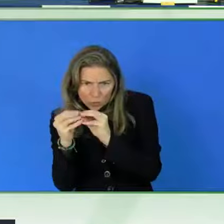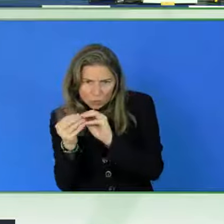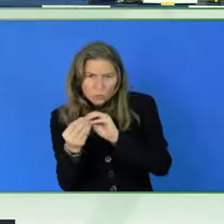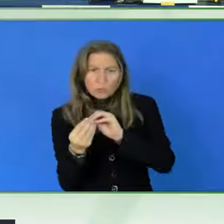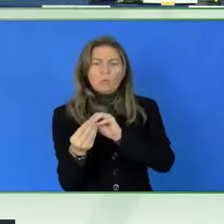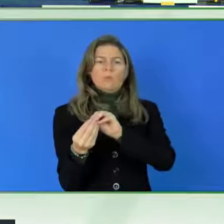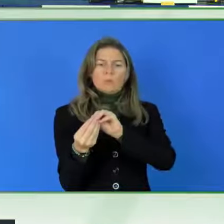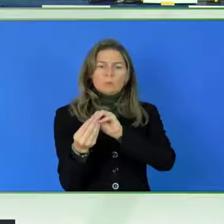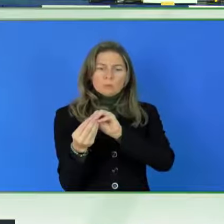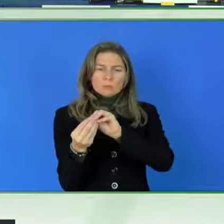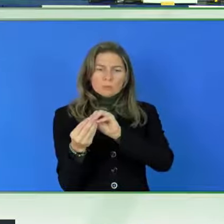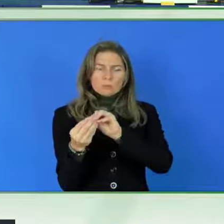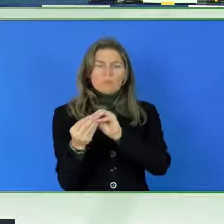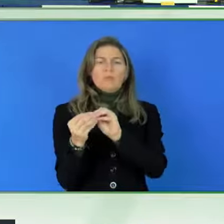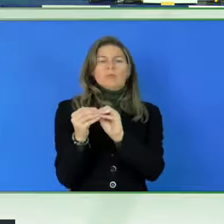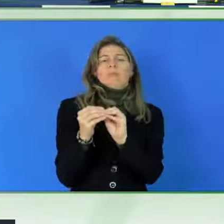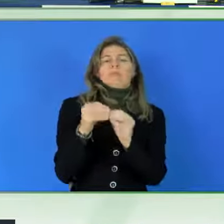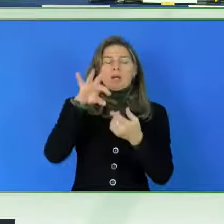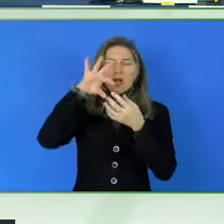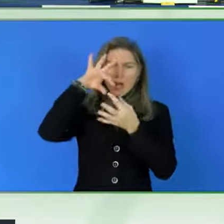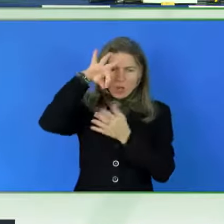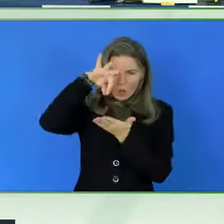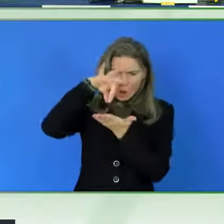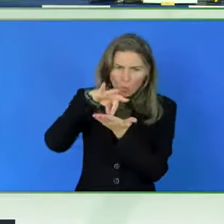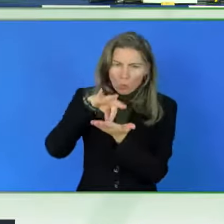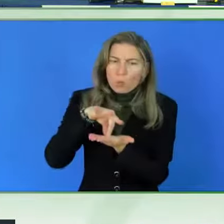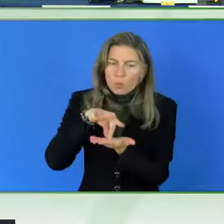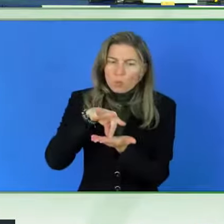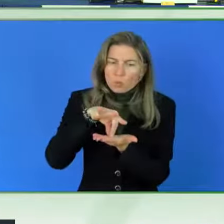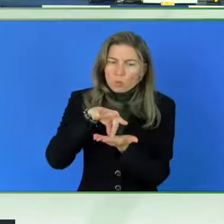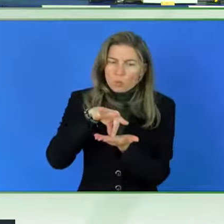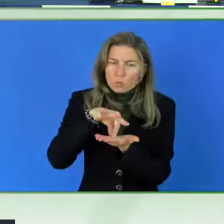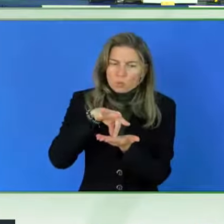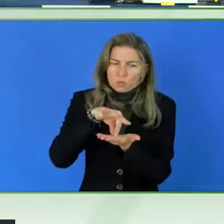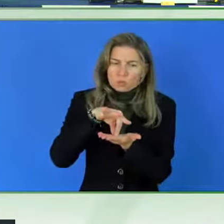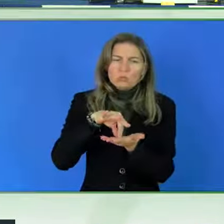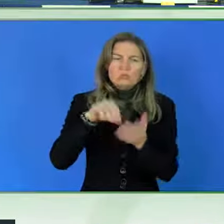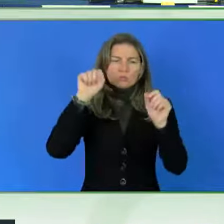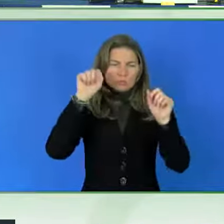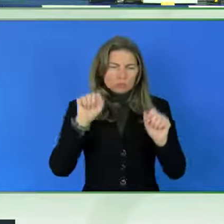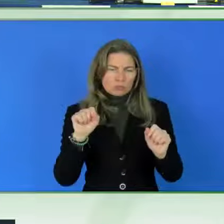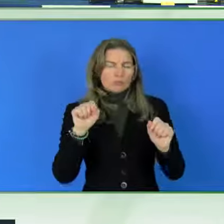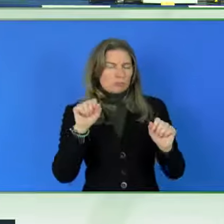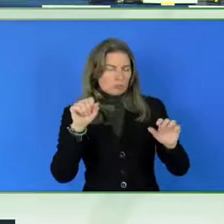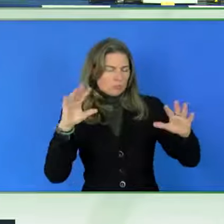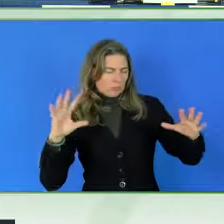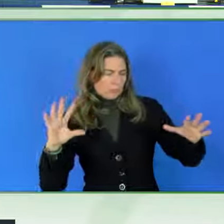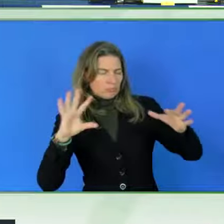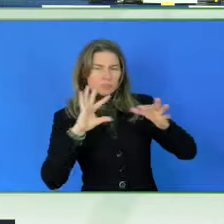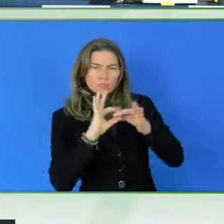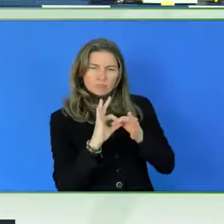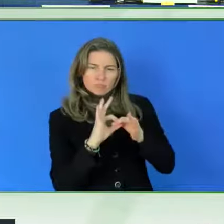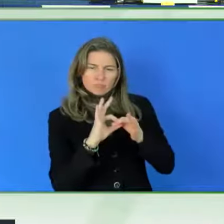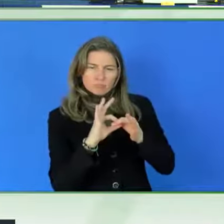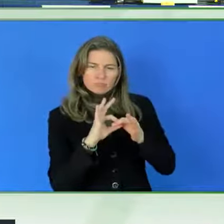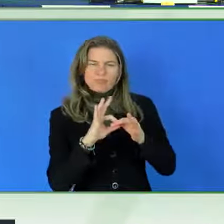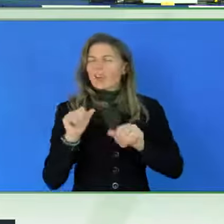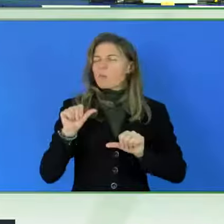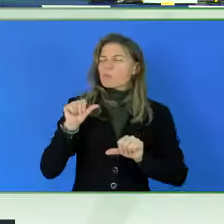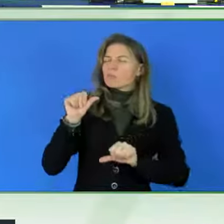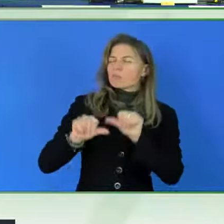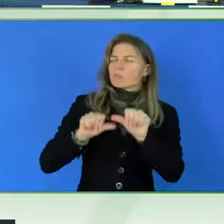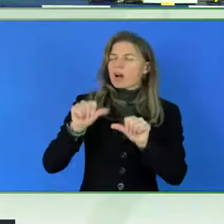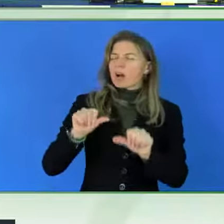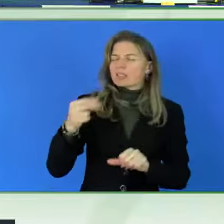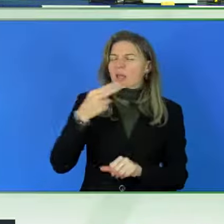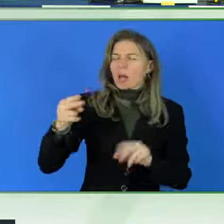can follow people around to within 1 meter using a process called map matching, where if we know where you're moving on a map, we